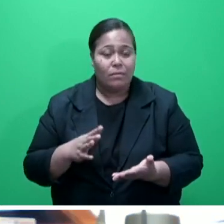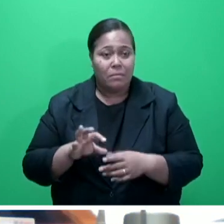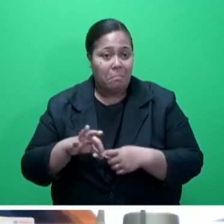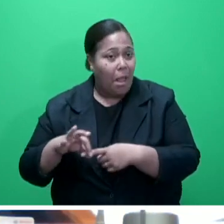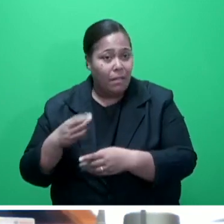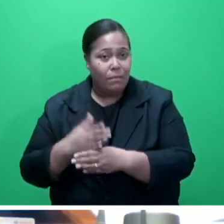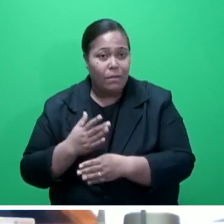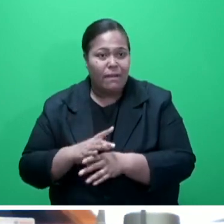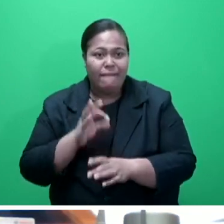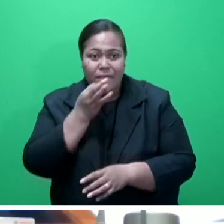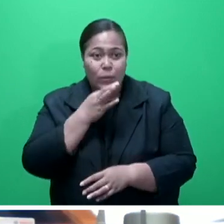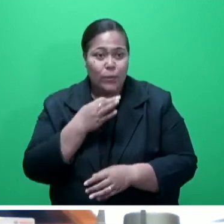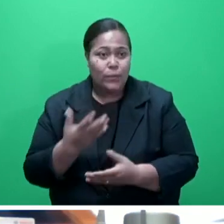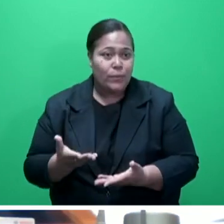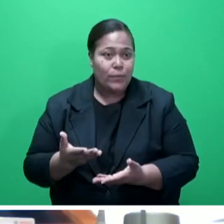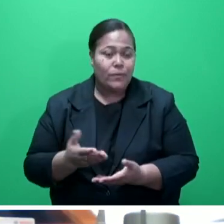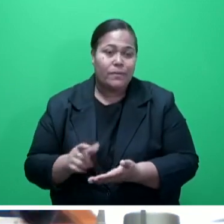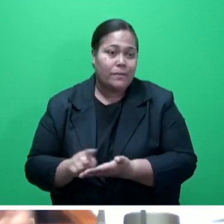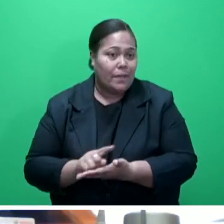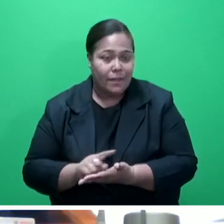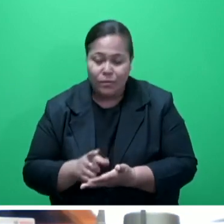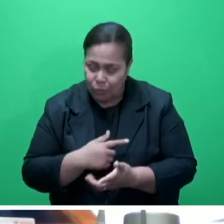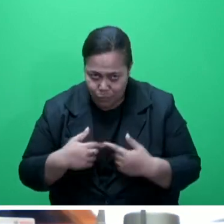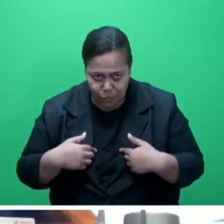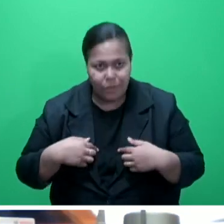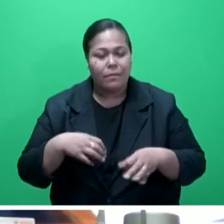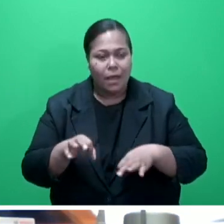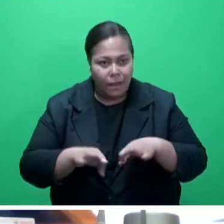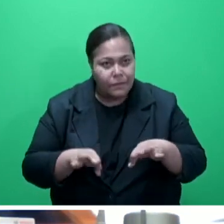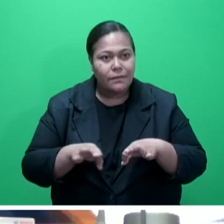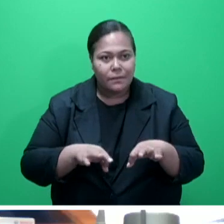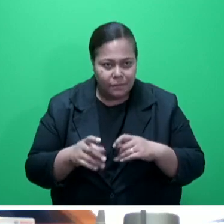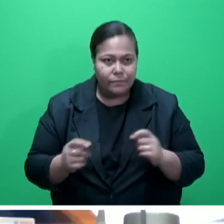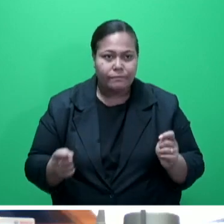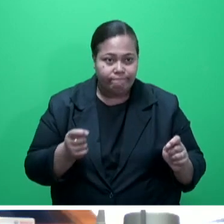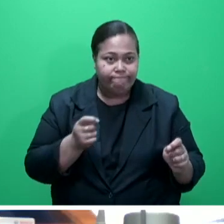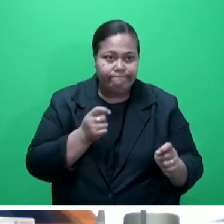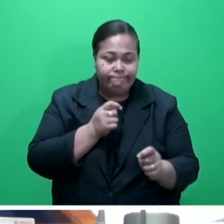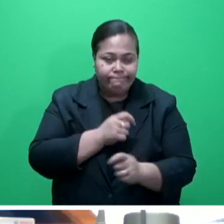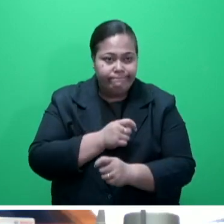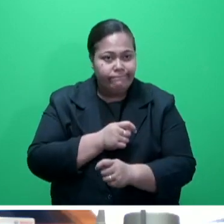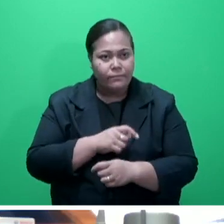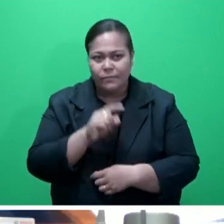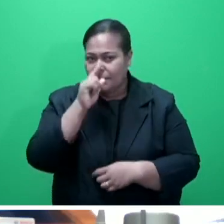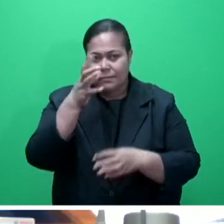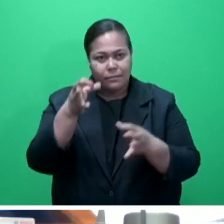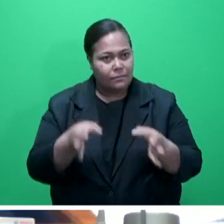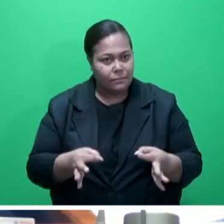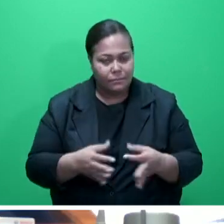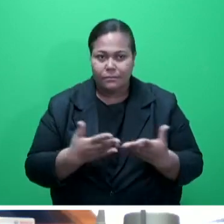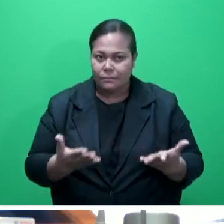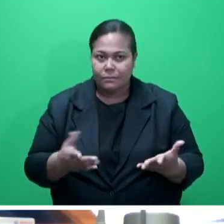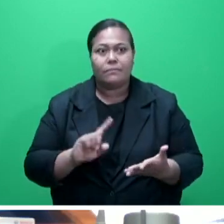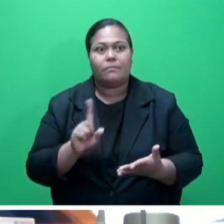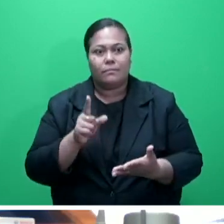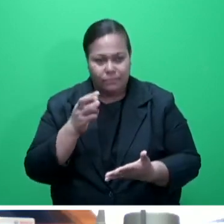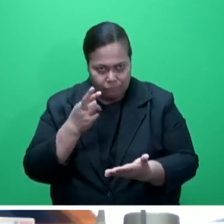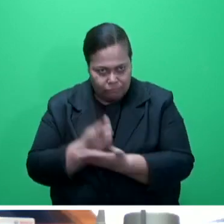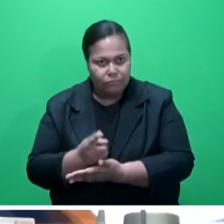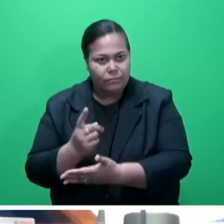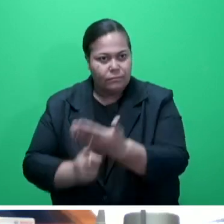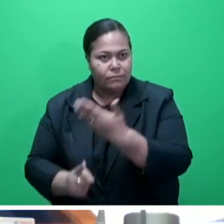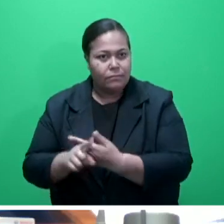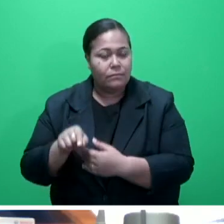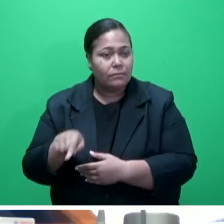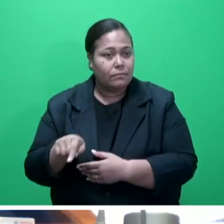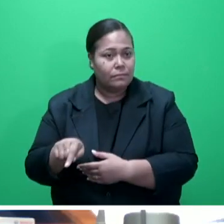realities as we see it. And of course it's all evolving. No one can say for certain what will be the operational features exactly. And